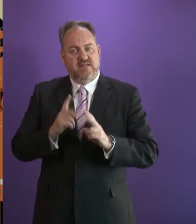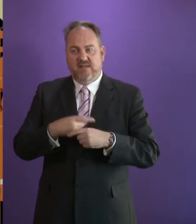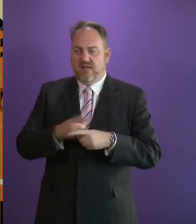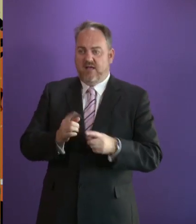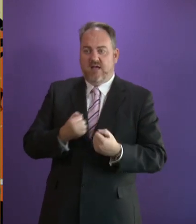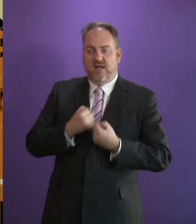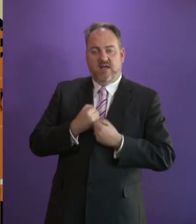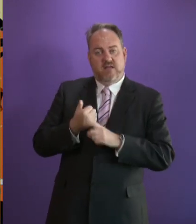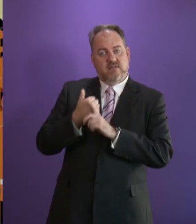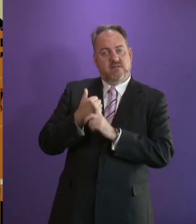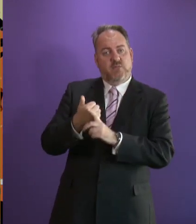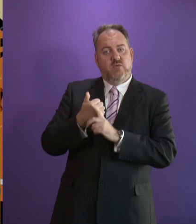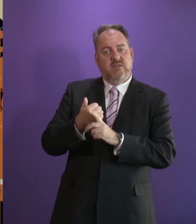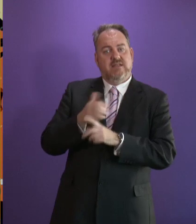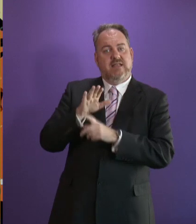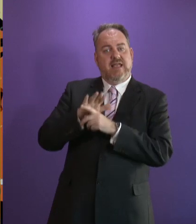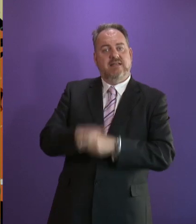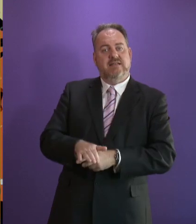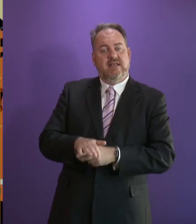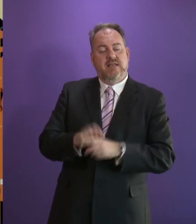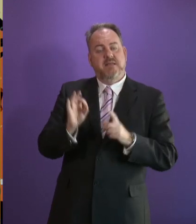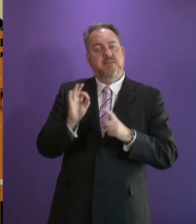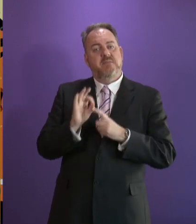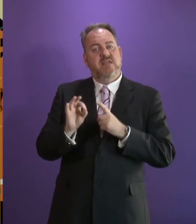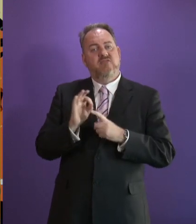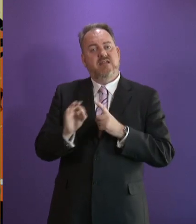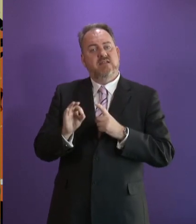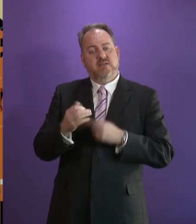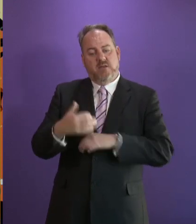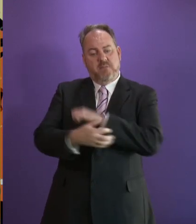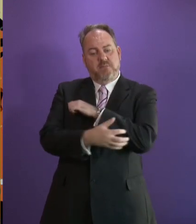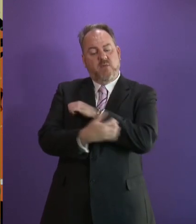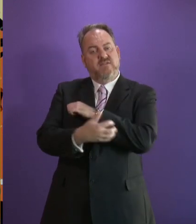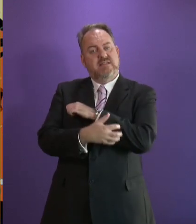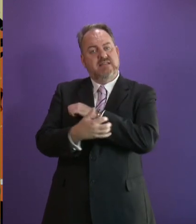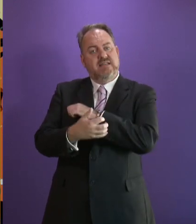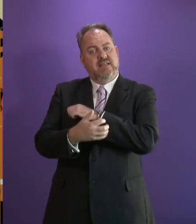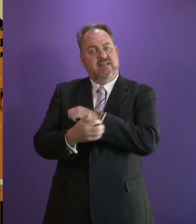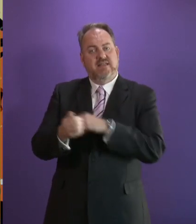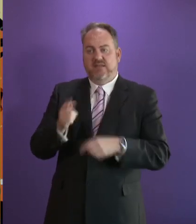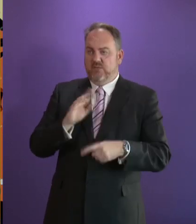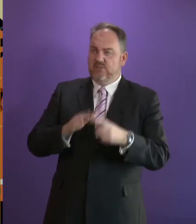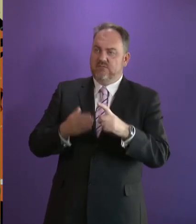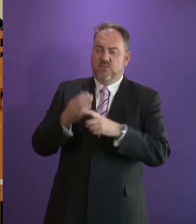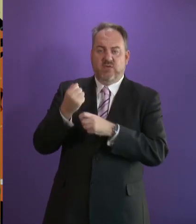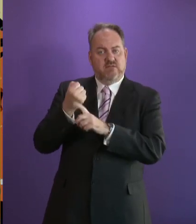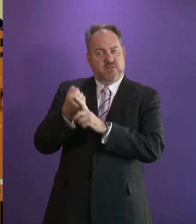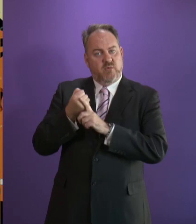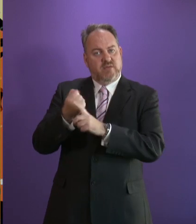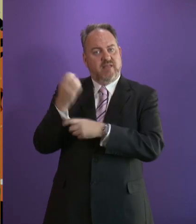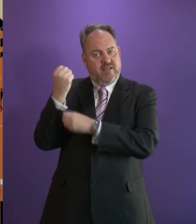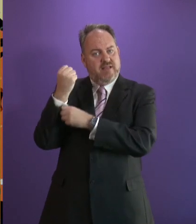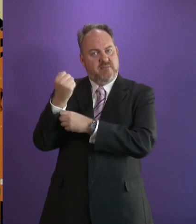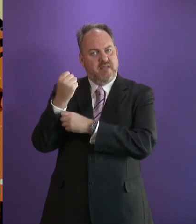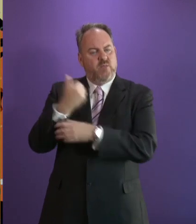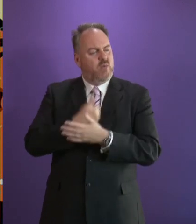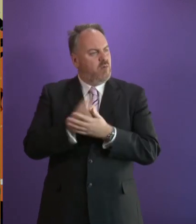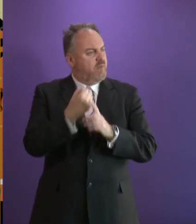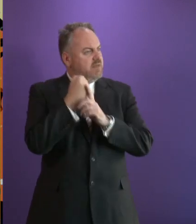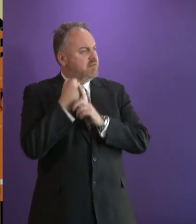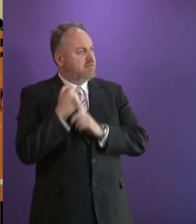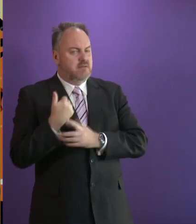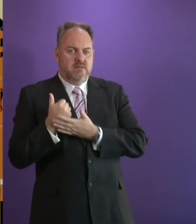as our continued support in ending period poverty, to taking part in projects and events just like this one today, we will always stand up for young women in Scotland. For